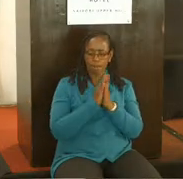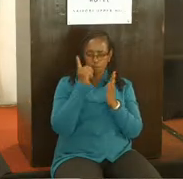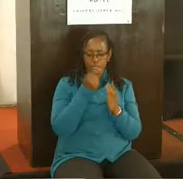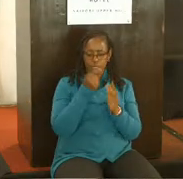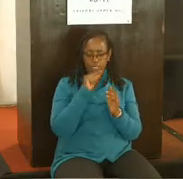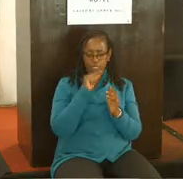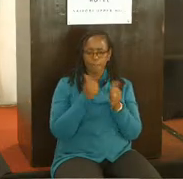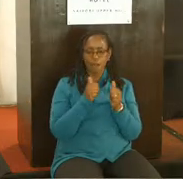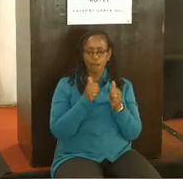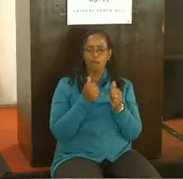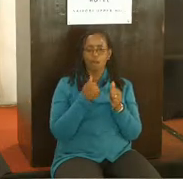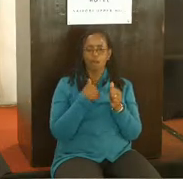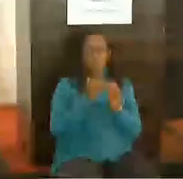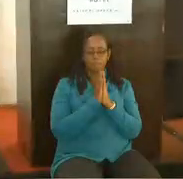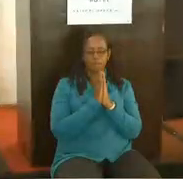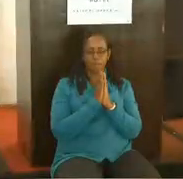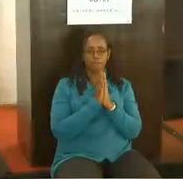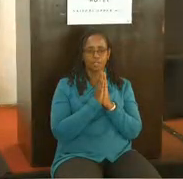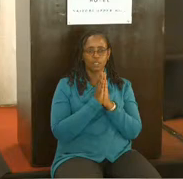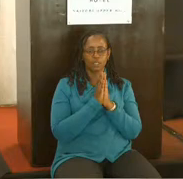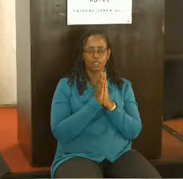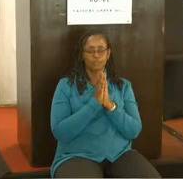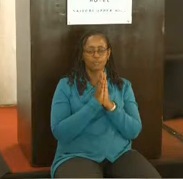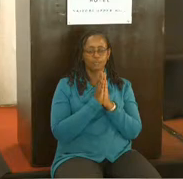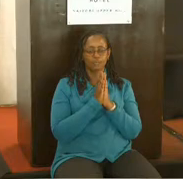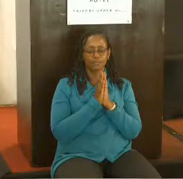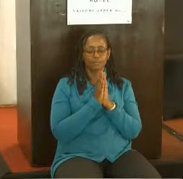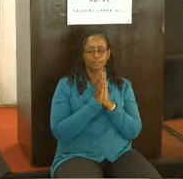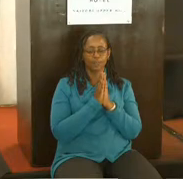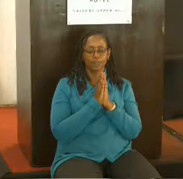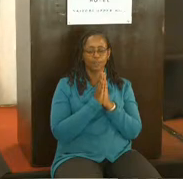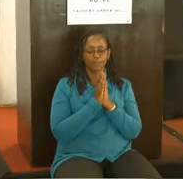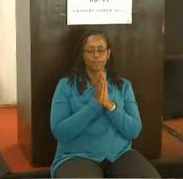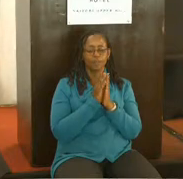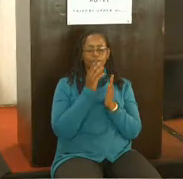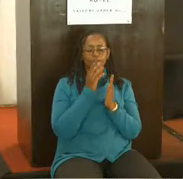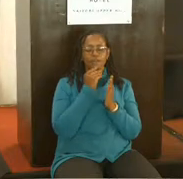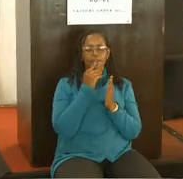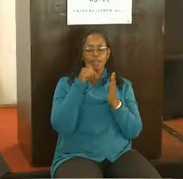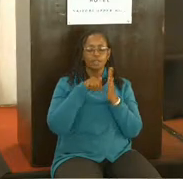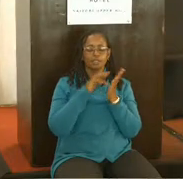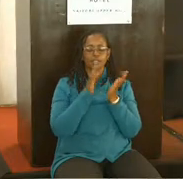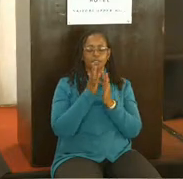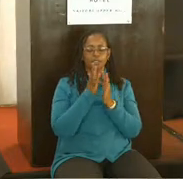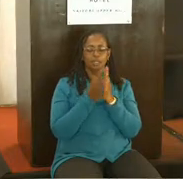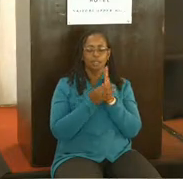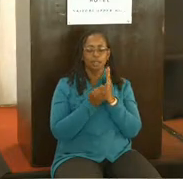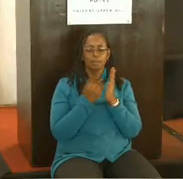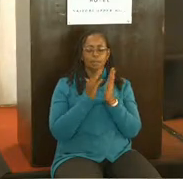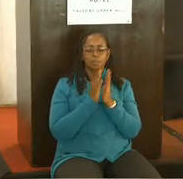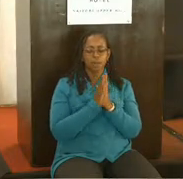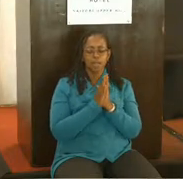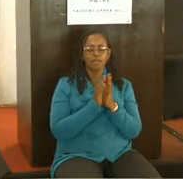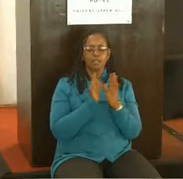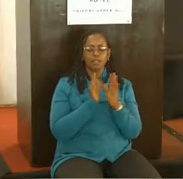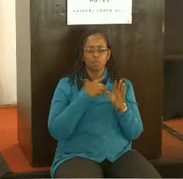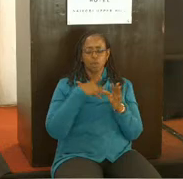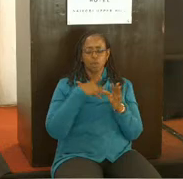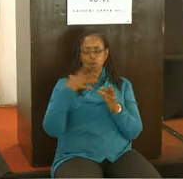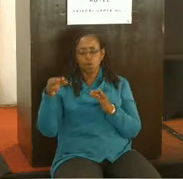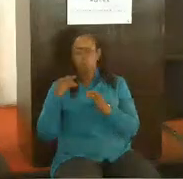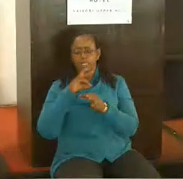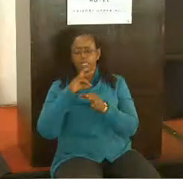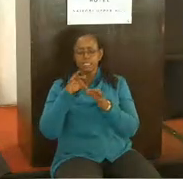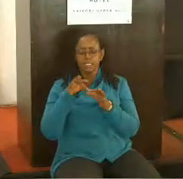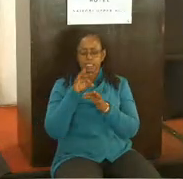so I will do that let's just close our eyes for one second father in Jesus name I pray that as we go to partake the tea